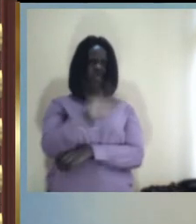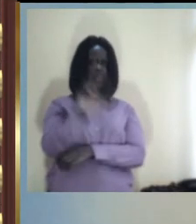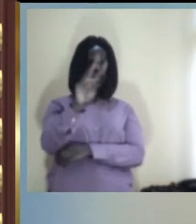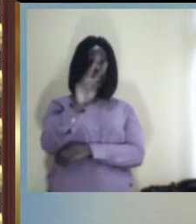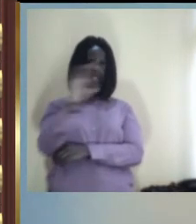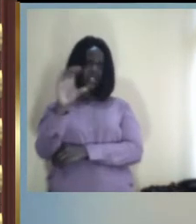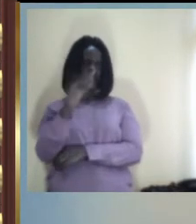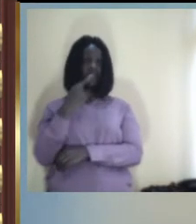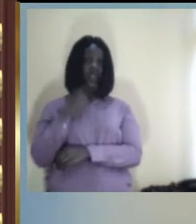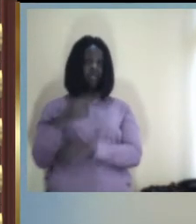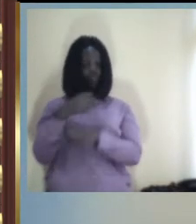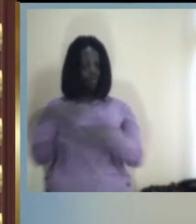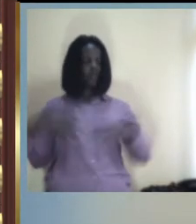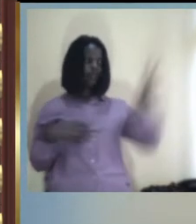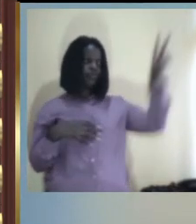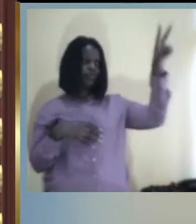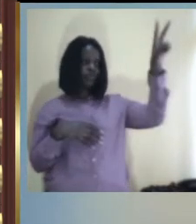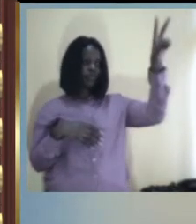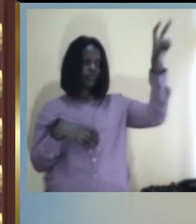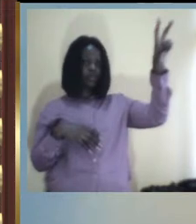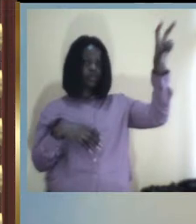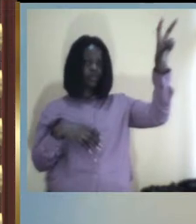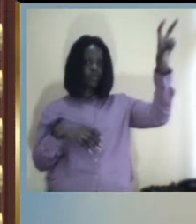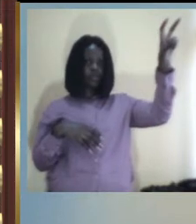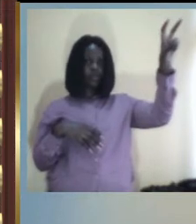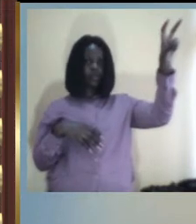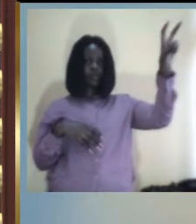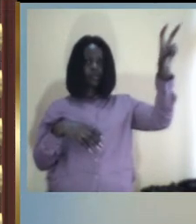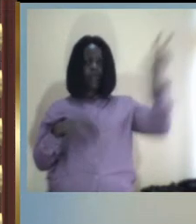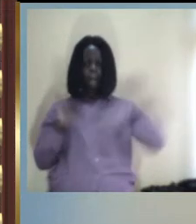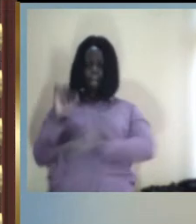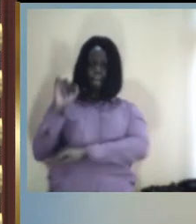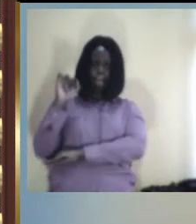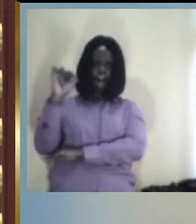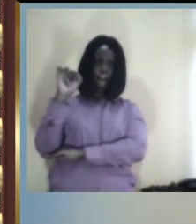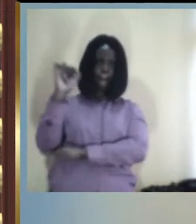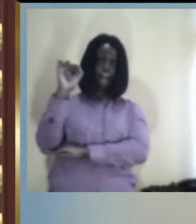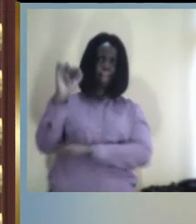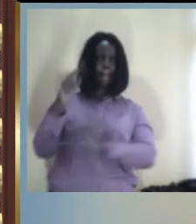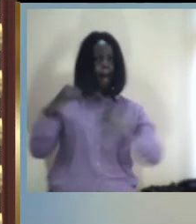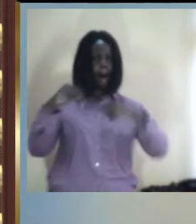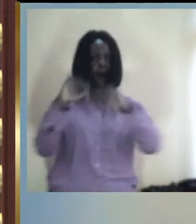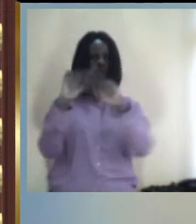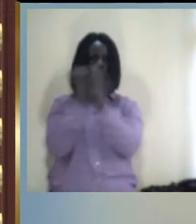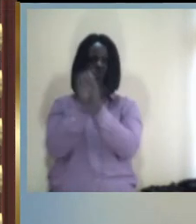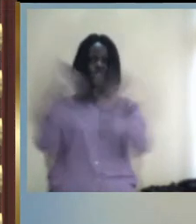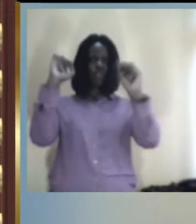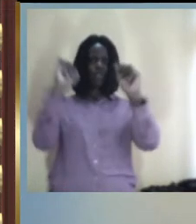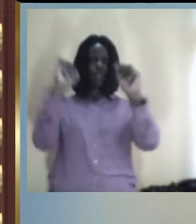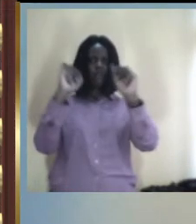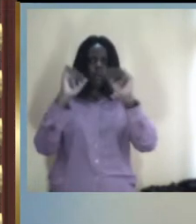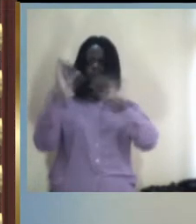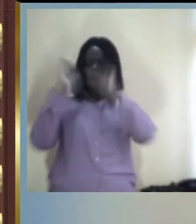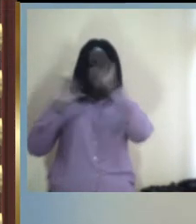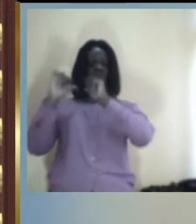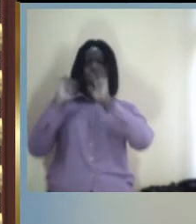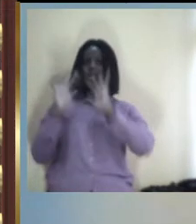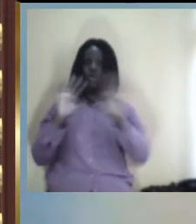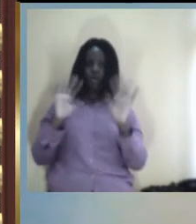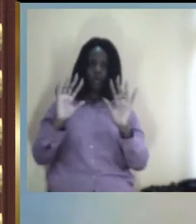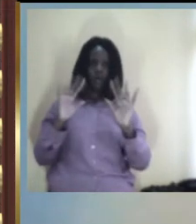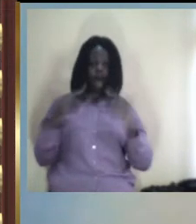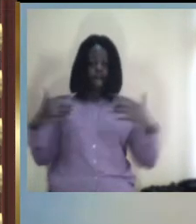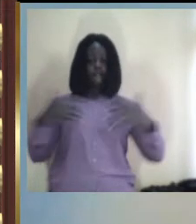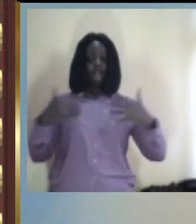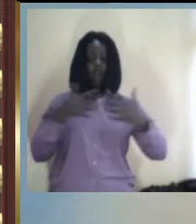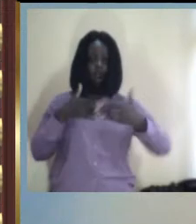he said, and I quote, "Our march to freedom is irreversible. We must not allow fear to